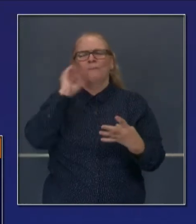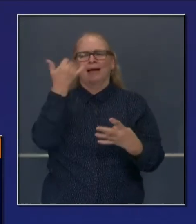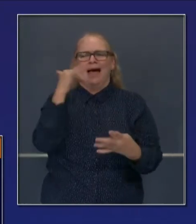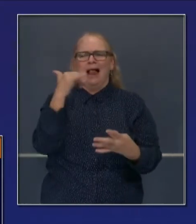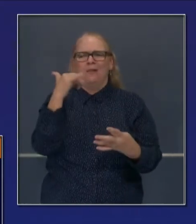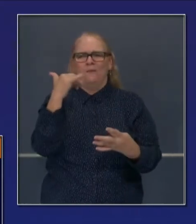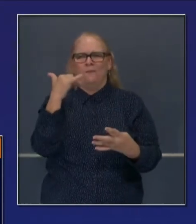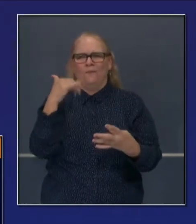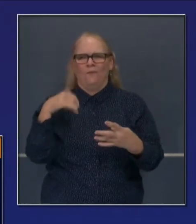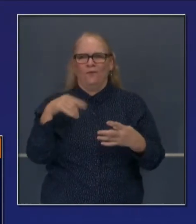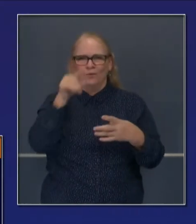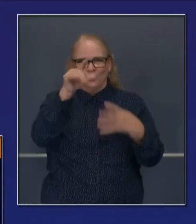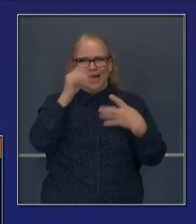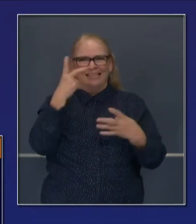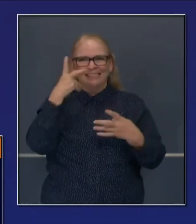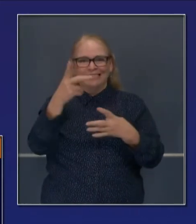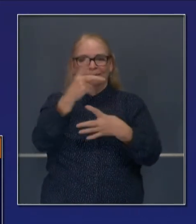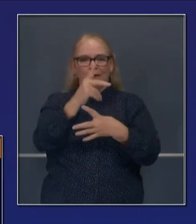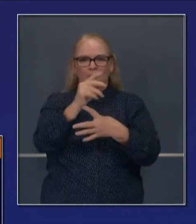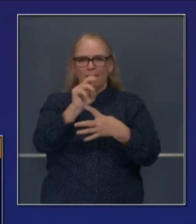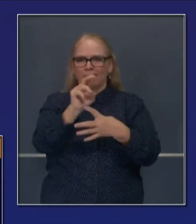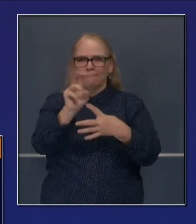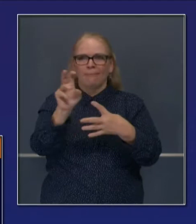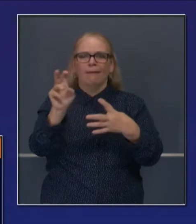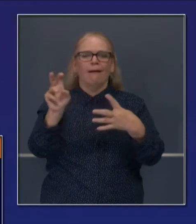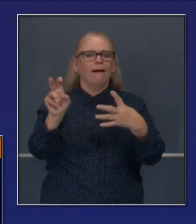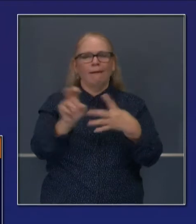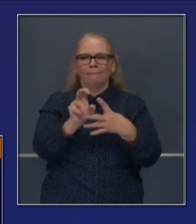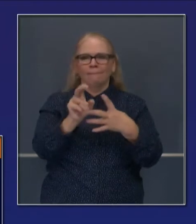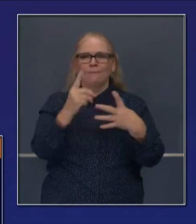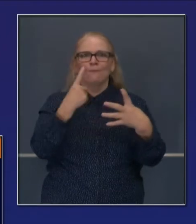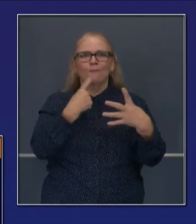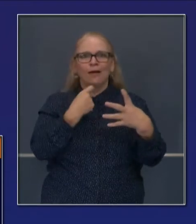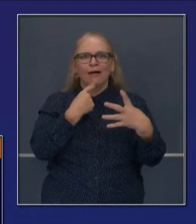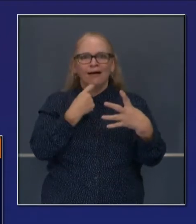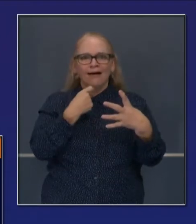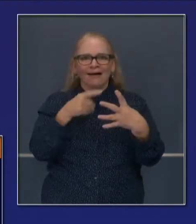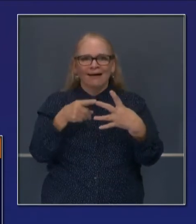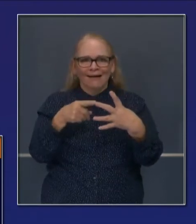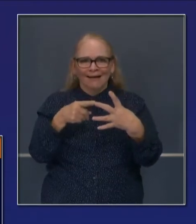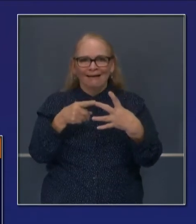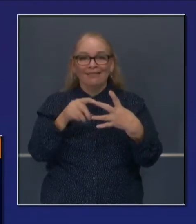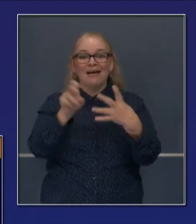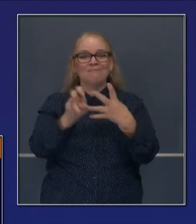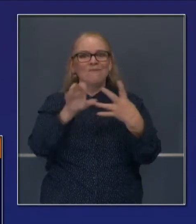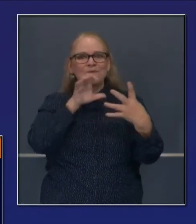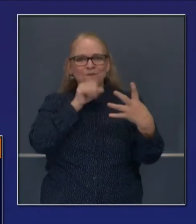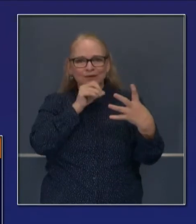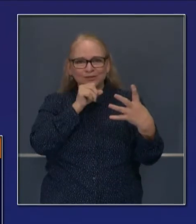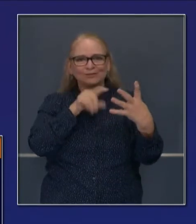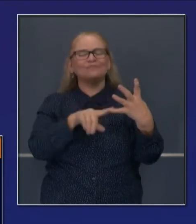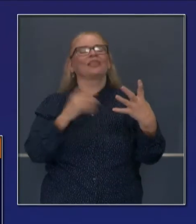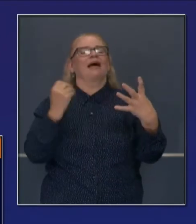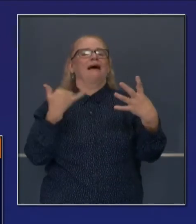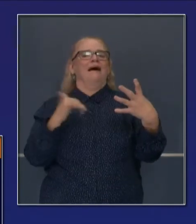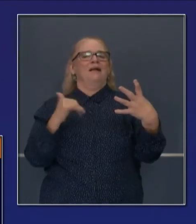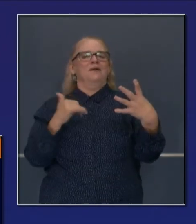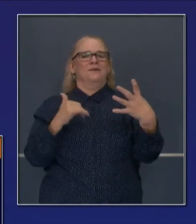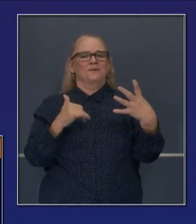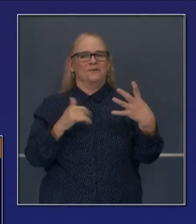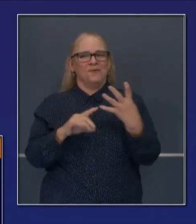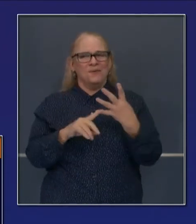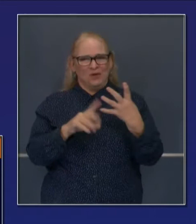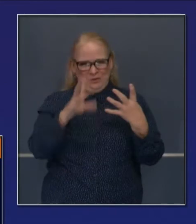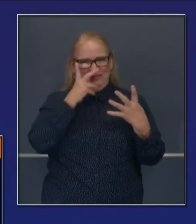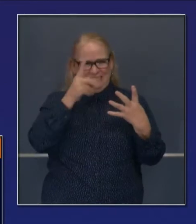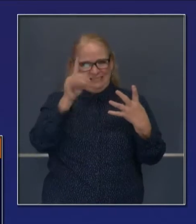to get us through the next number of weeks, and we continue to see more and more progress with purple counties becoming